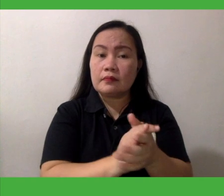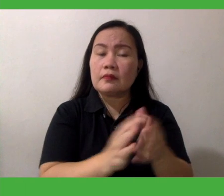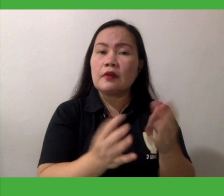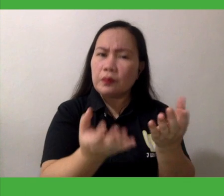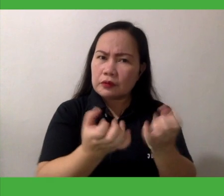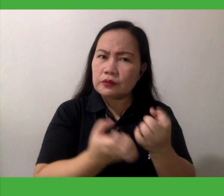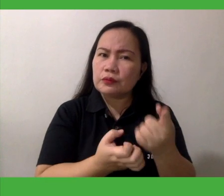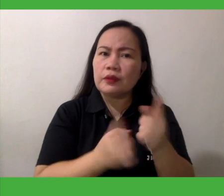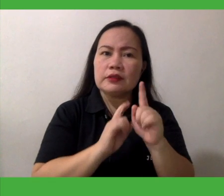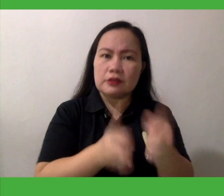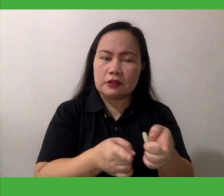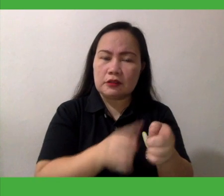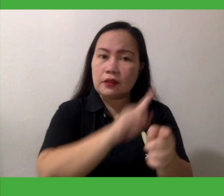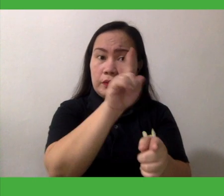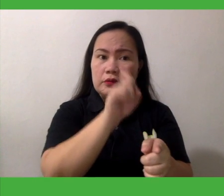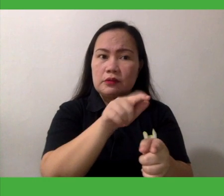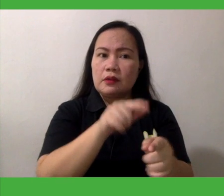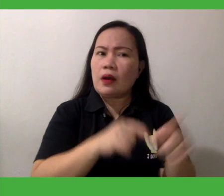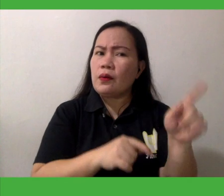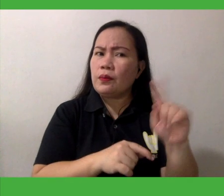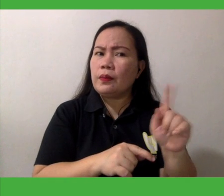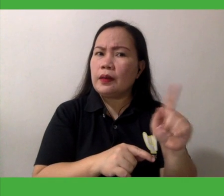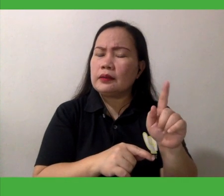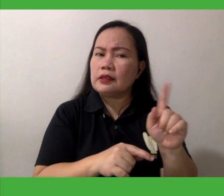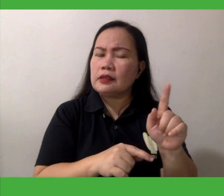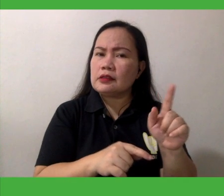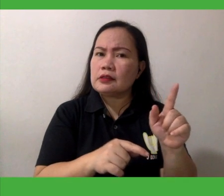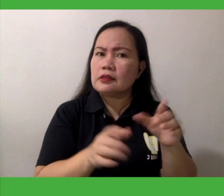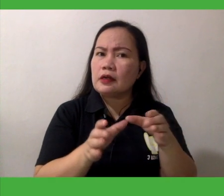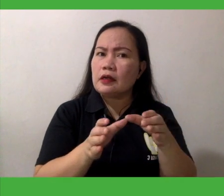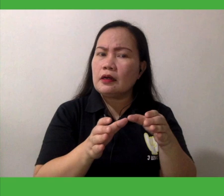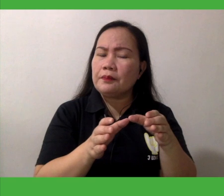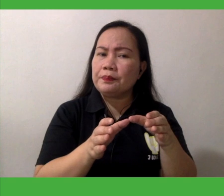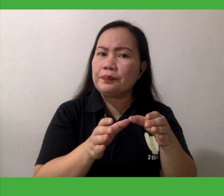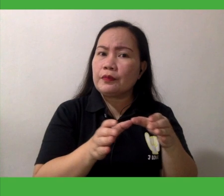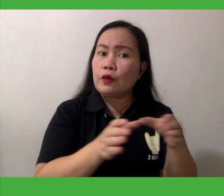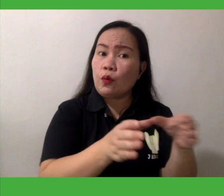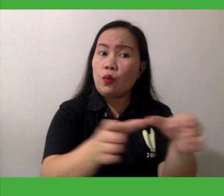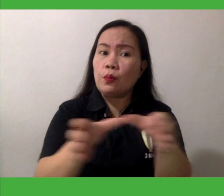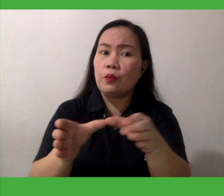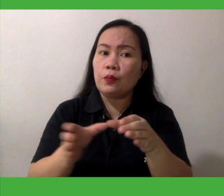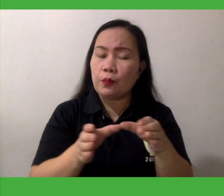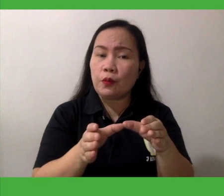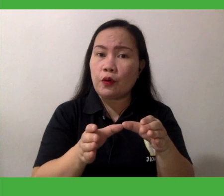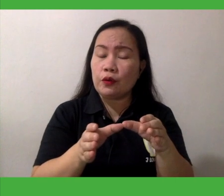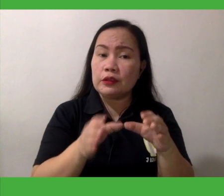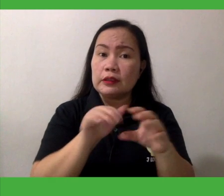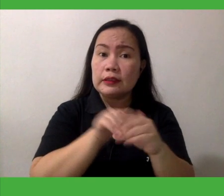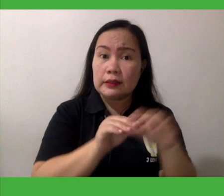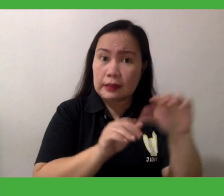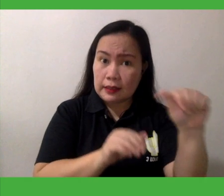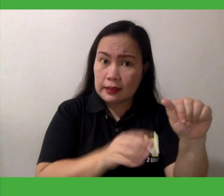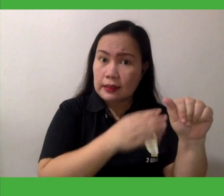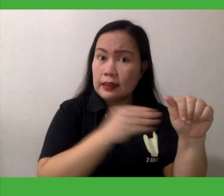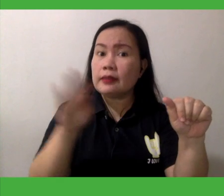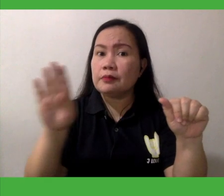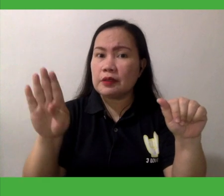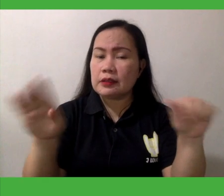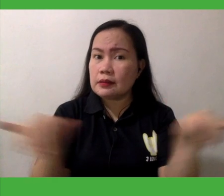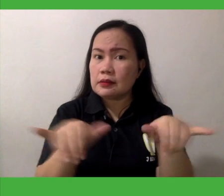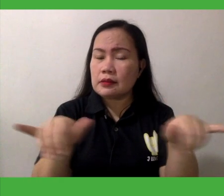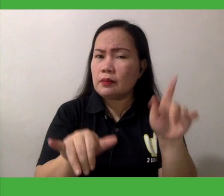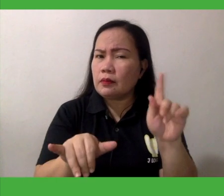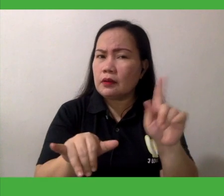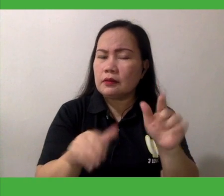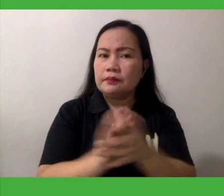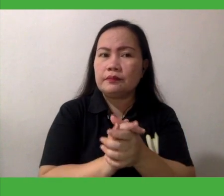I want you to answer the question. So I have here, what is common in column A? Anong meron sa column A na common